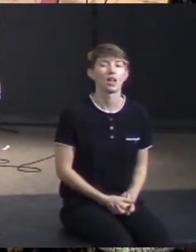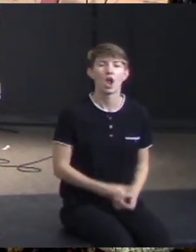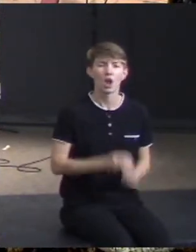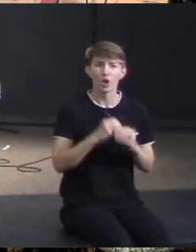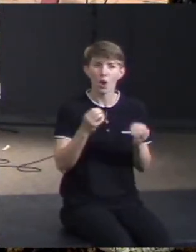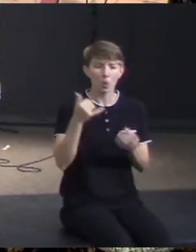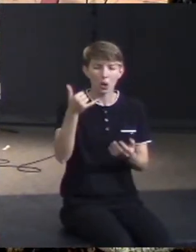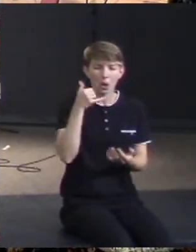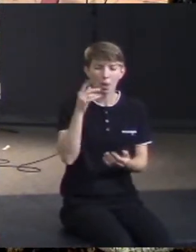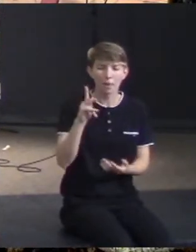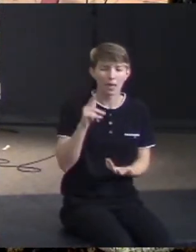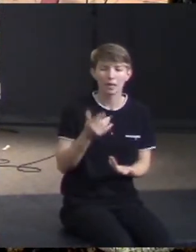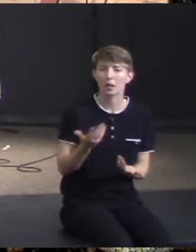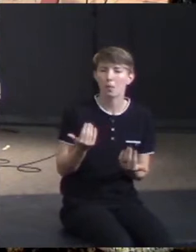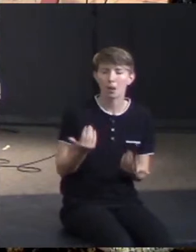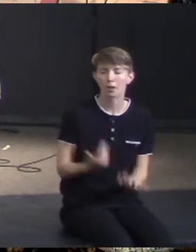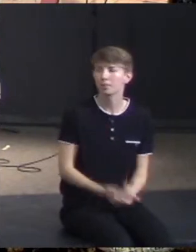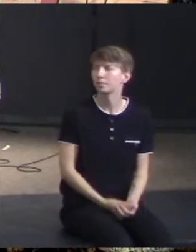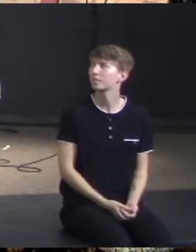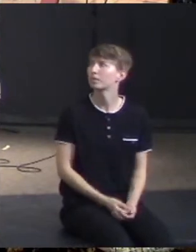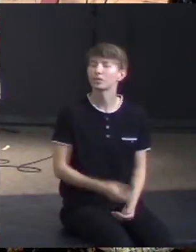But do you hear the desperation?